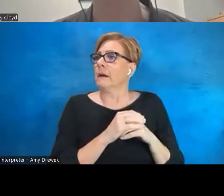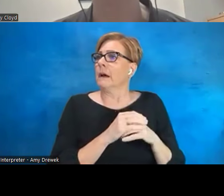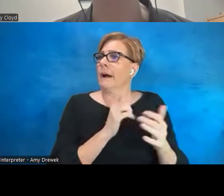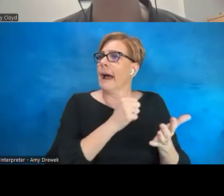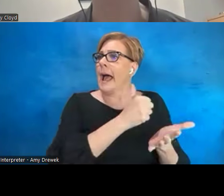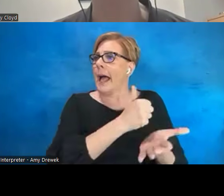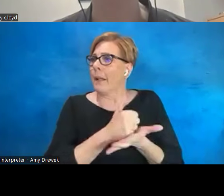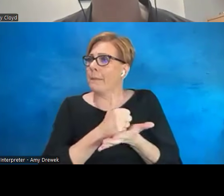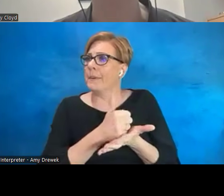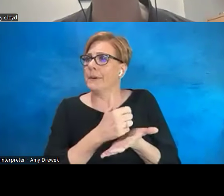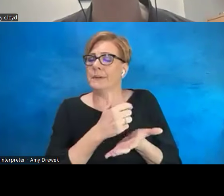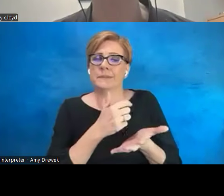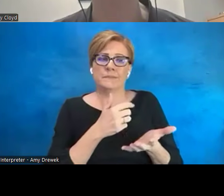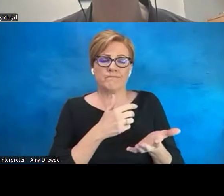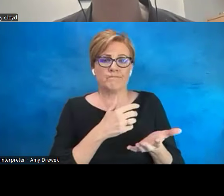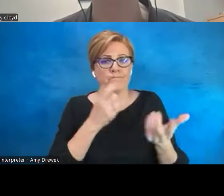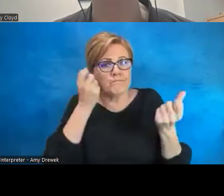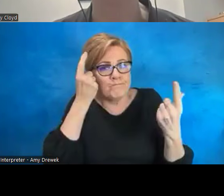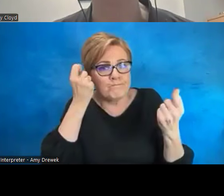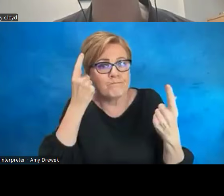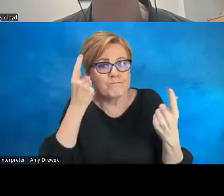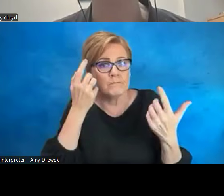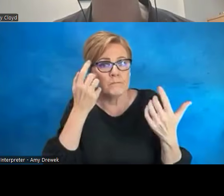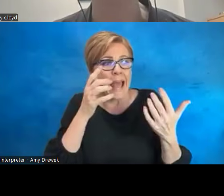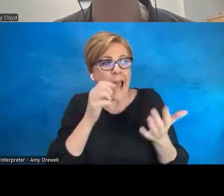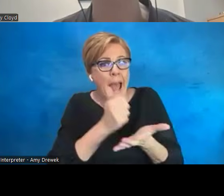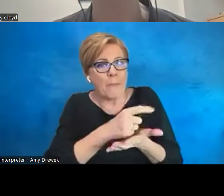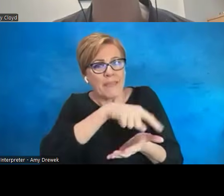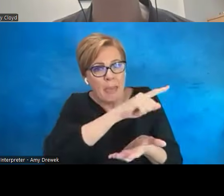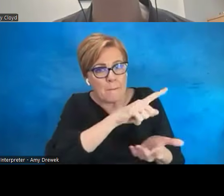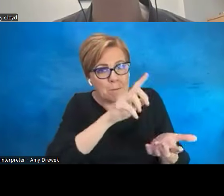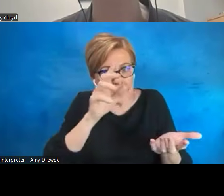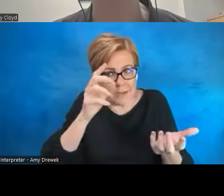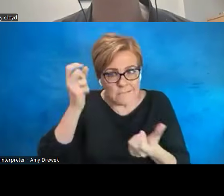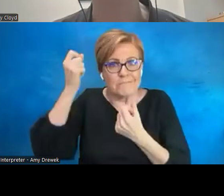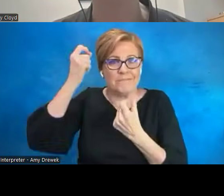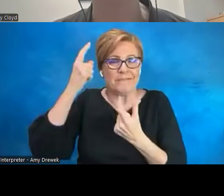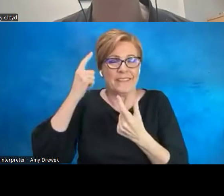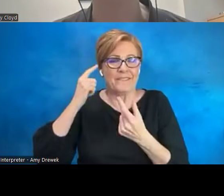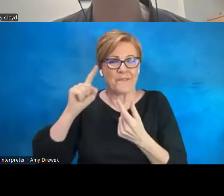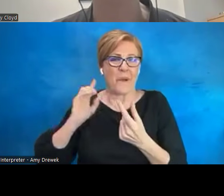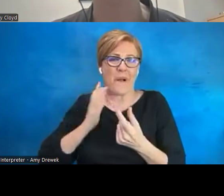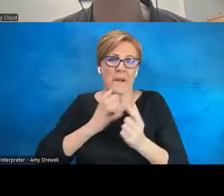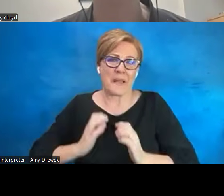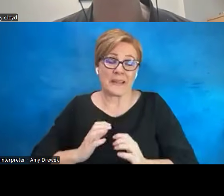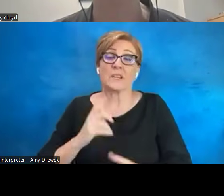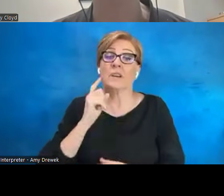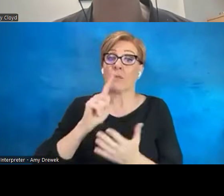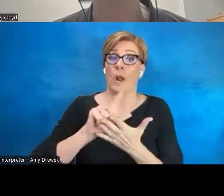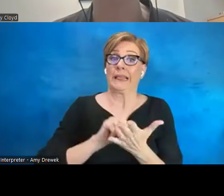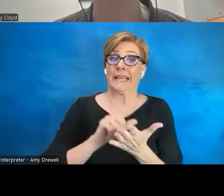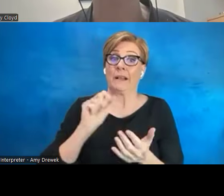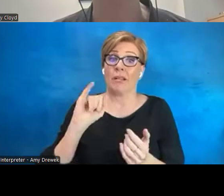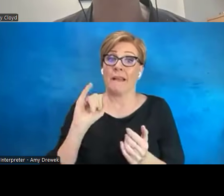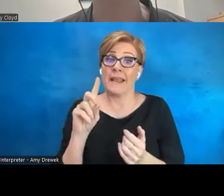essentially, for your clients. And this is, for folks in the legal aid context, it's often a little bit easier